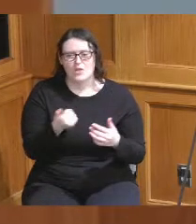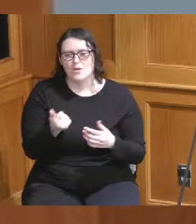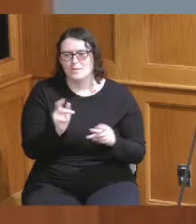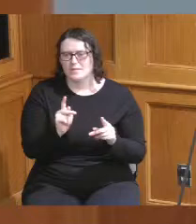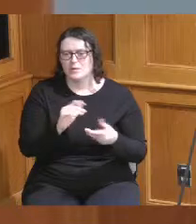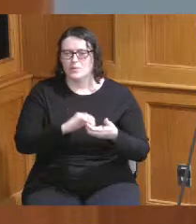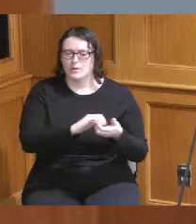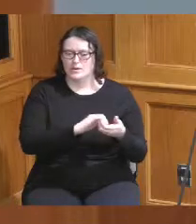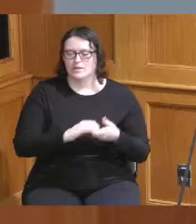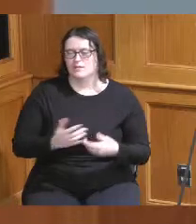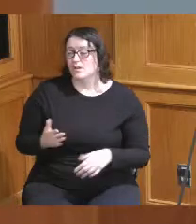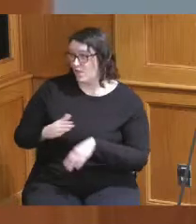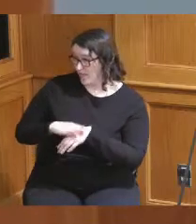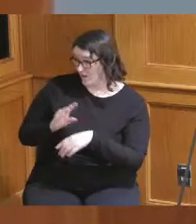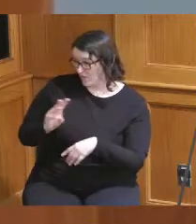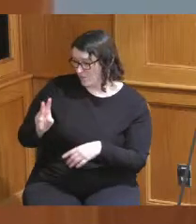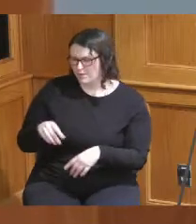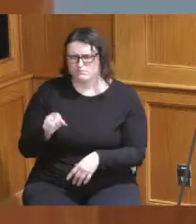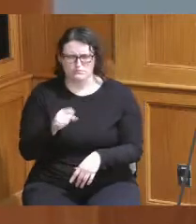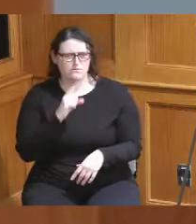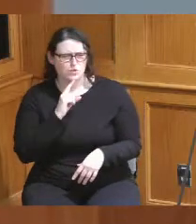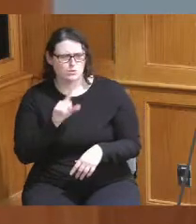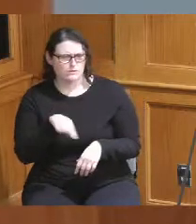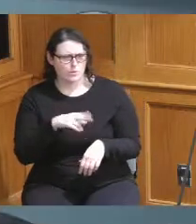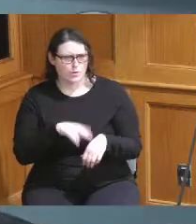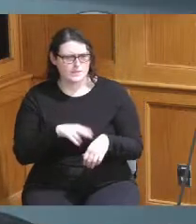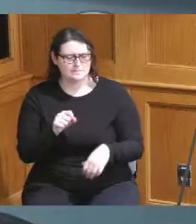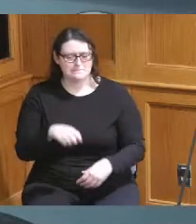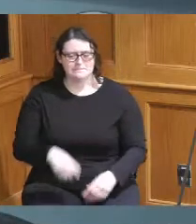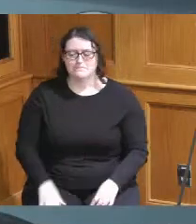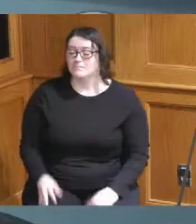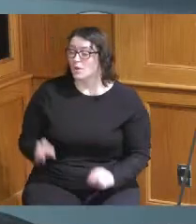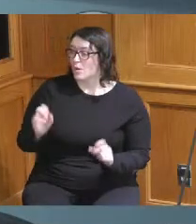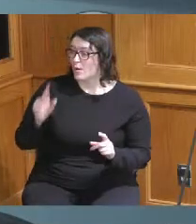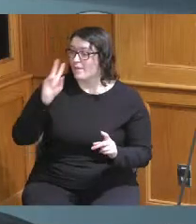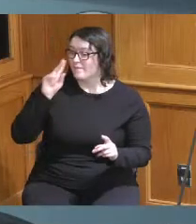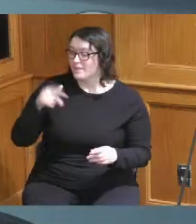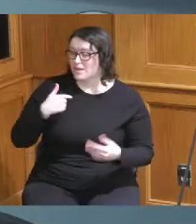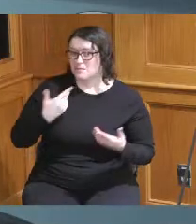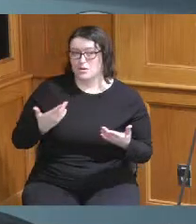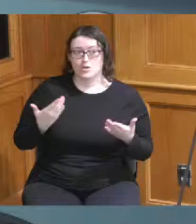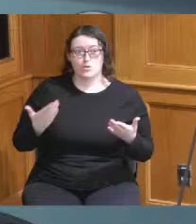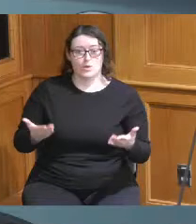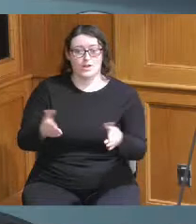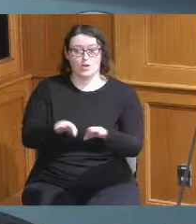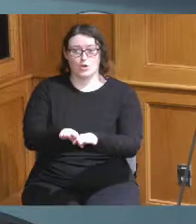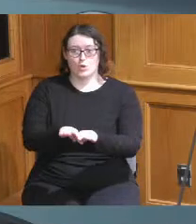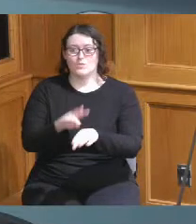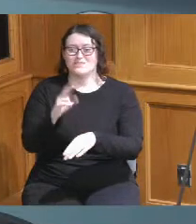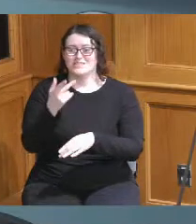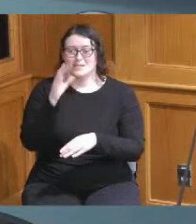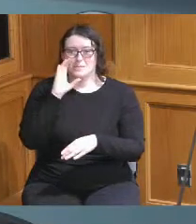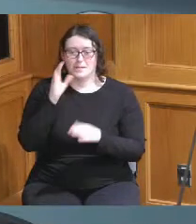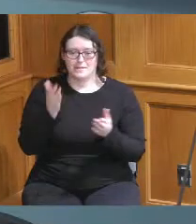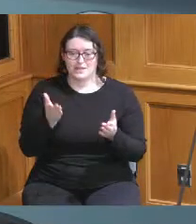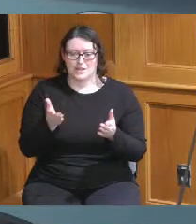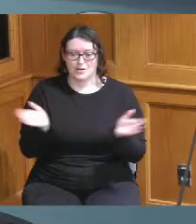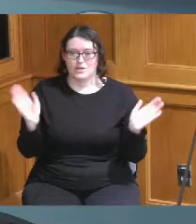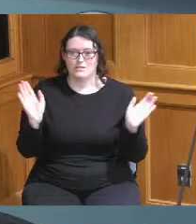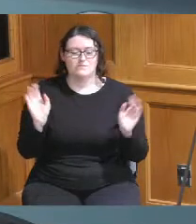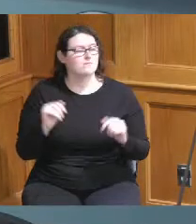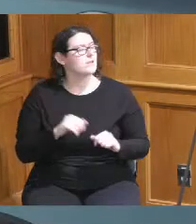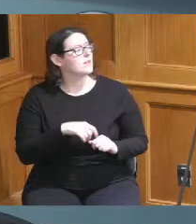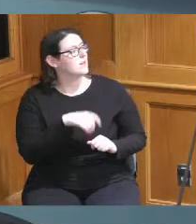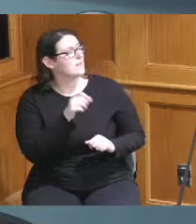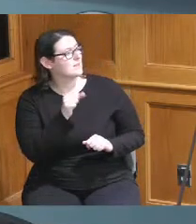the website as well. Sure, okay. Yeah, That's all sorry. I had. Great. All right, I'm going to make a motion to close the second public hearing. Second,